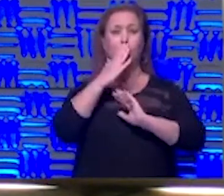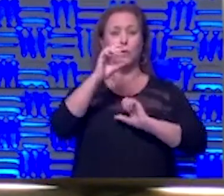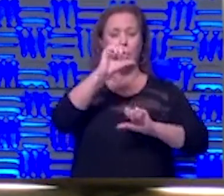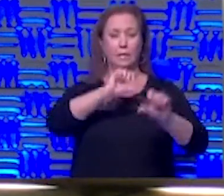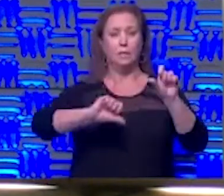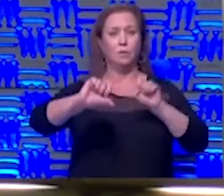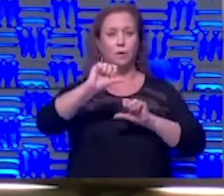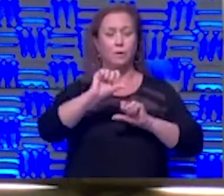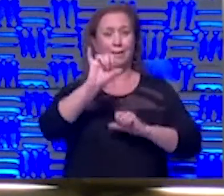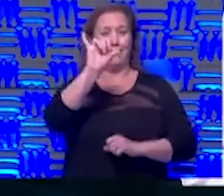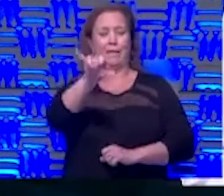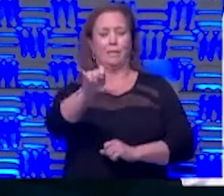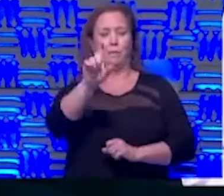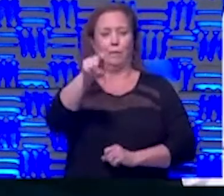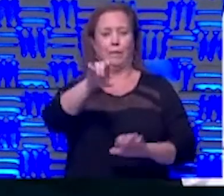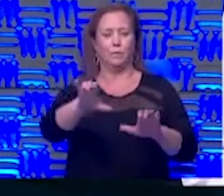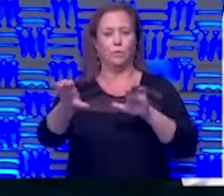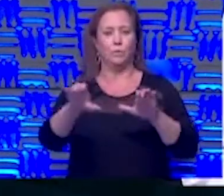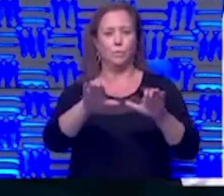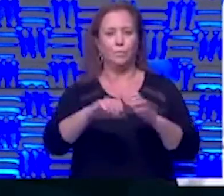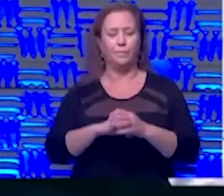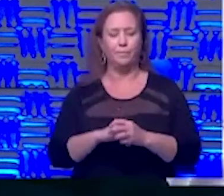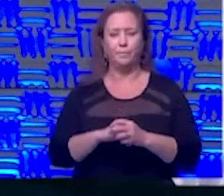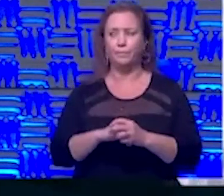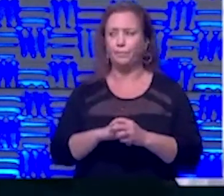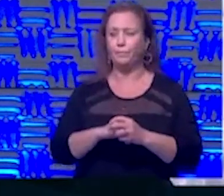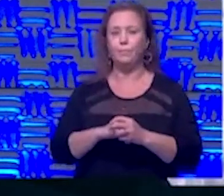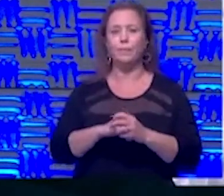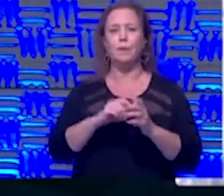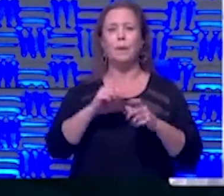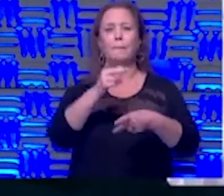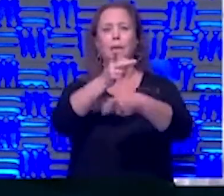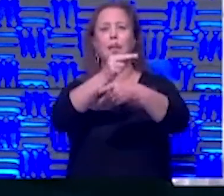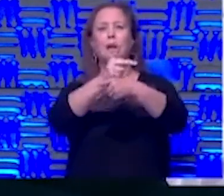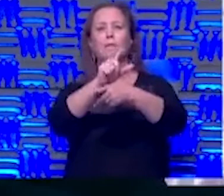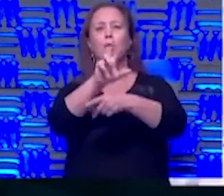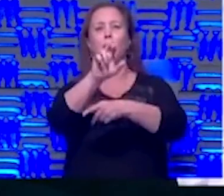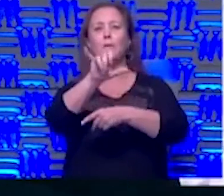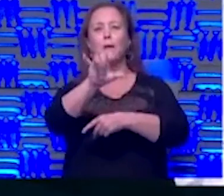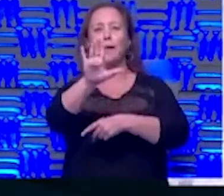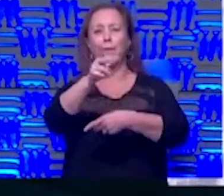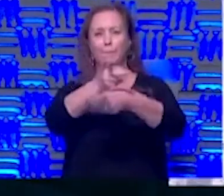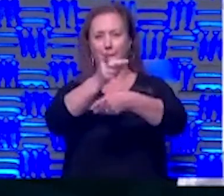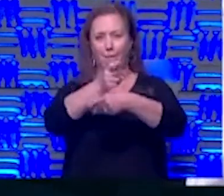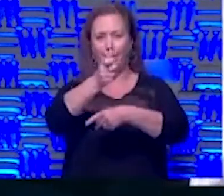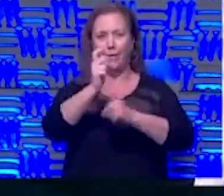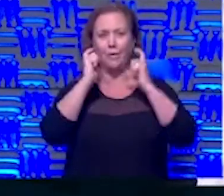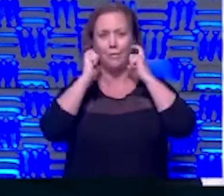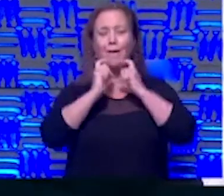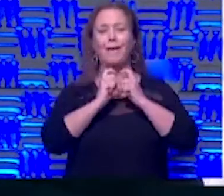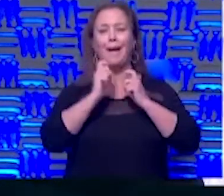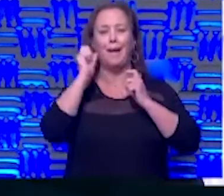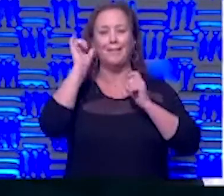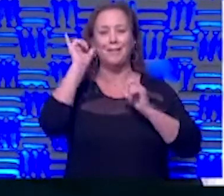do. Well, so true. Hey, brother, watch that gray growing on that chin now. I'm going to cut